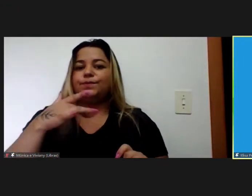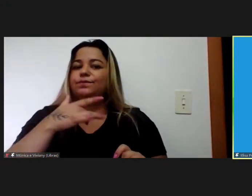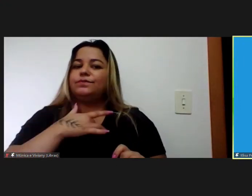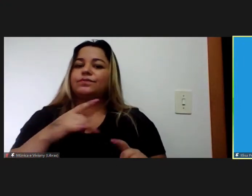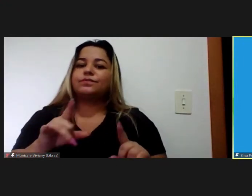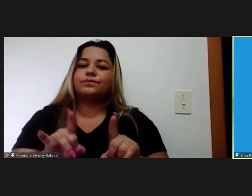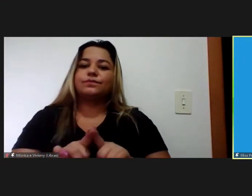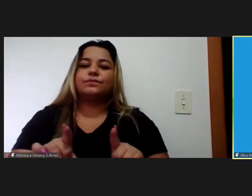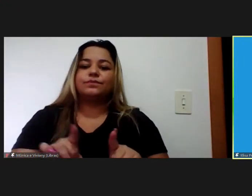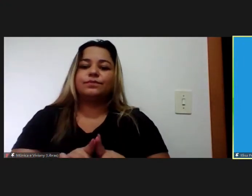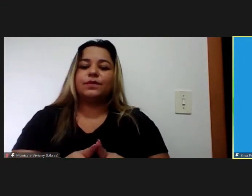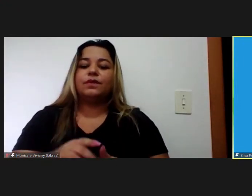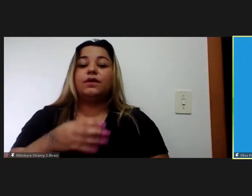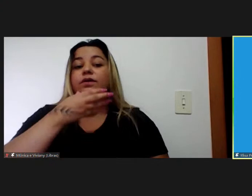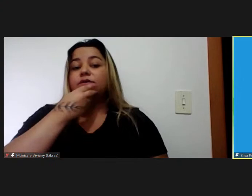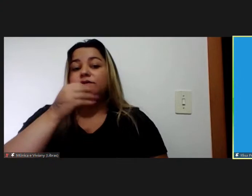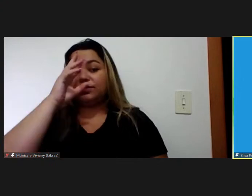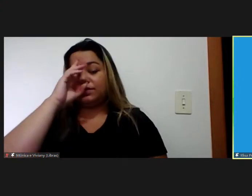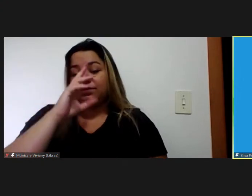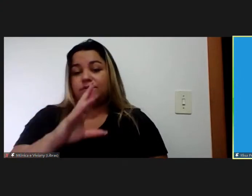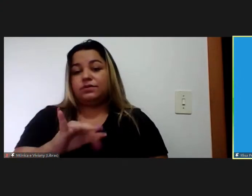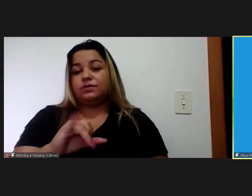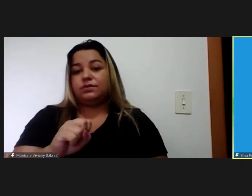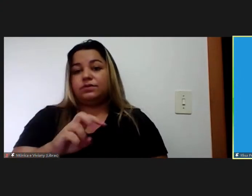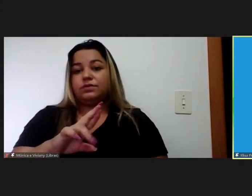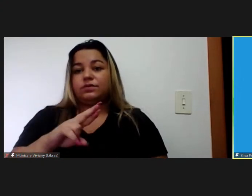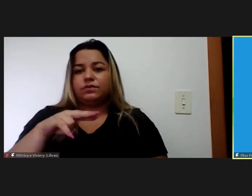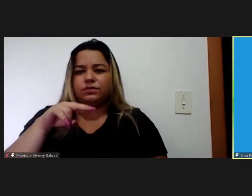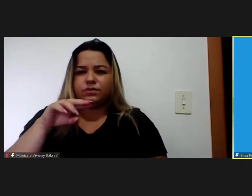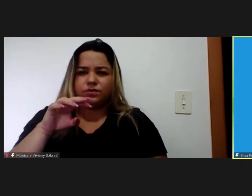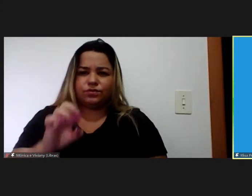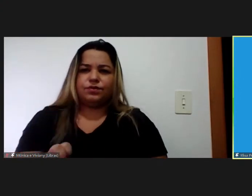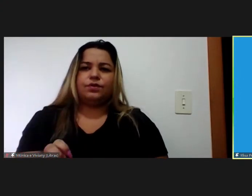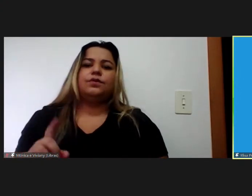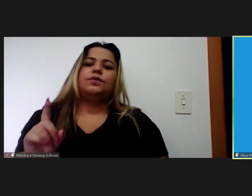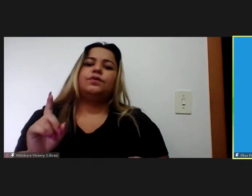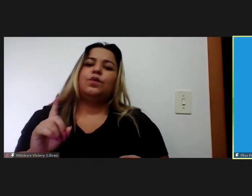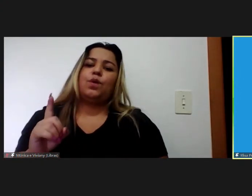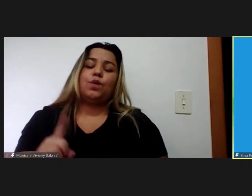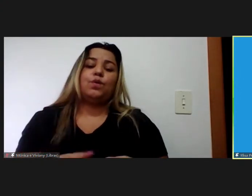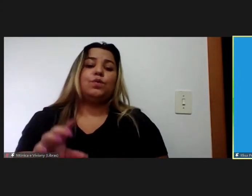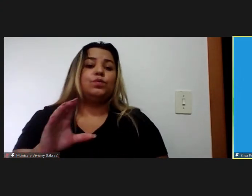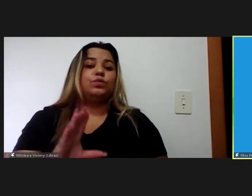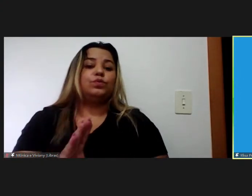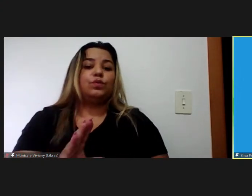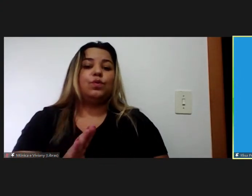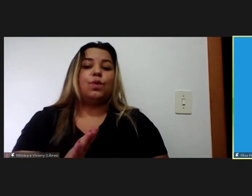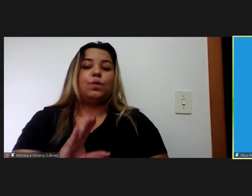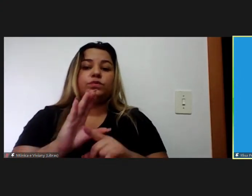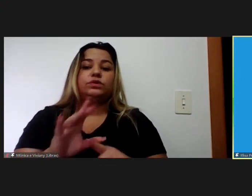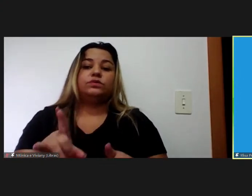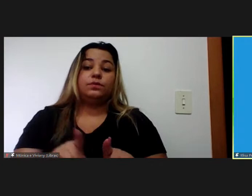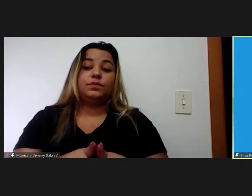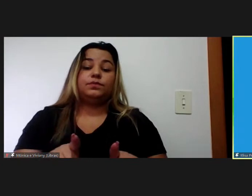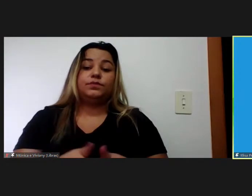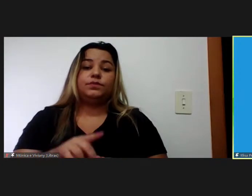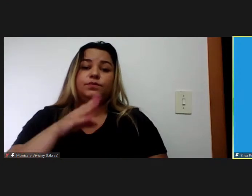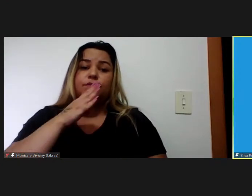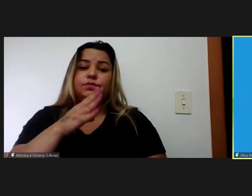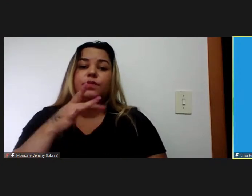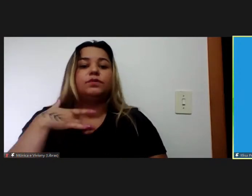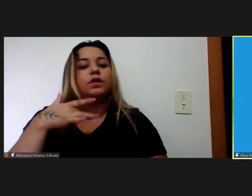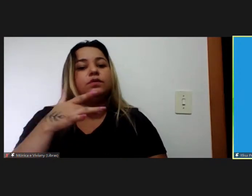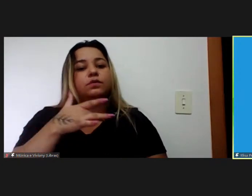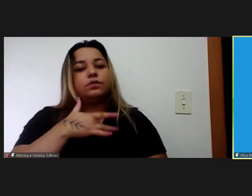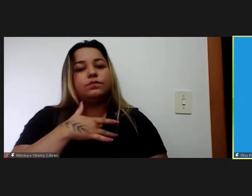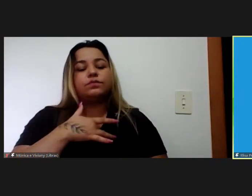of Secretariats, Ms. Cristiane, President from the National Council of